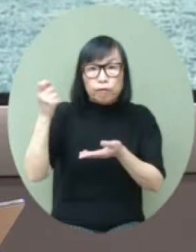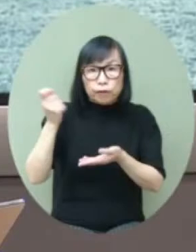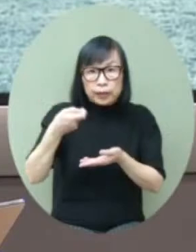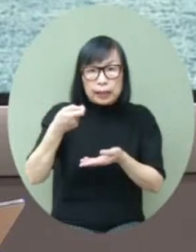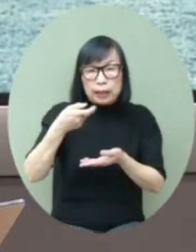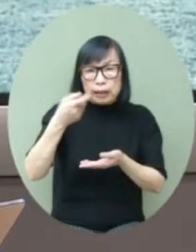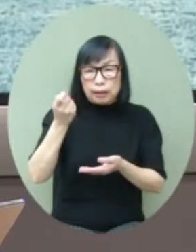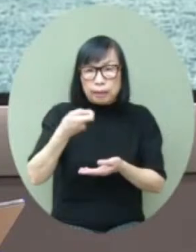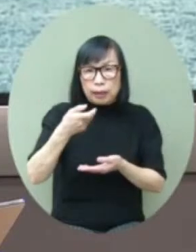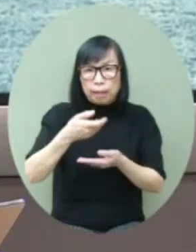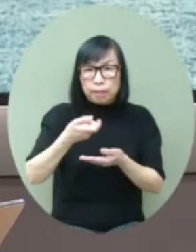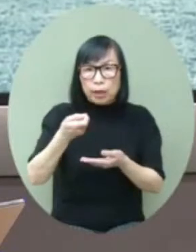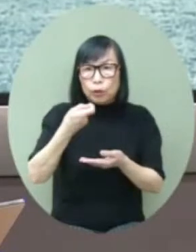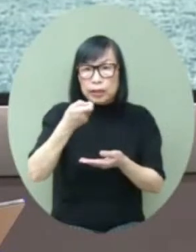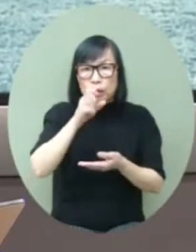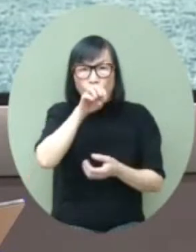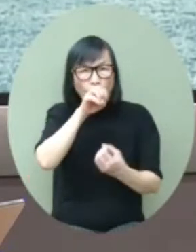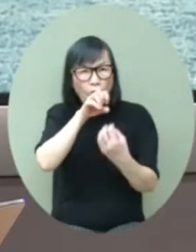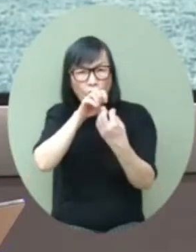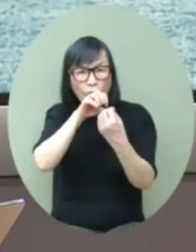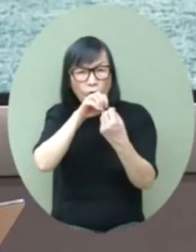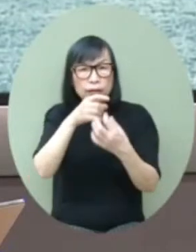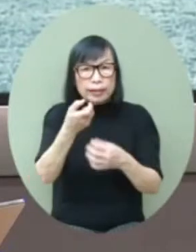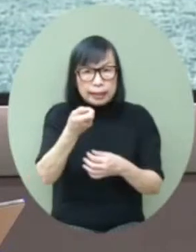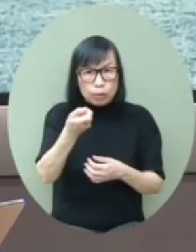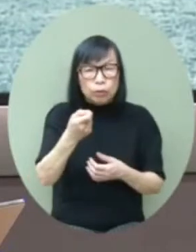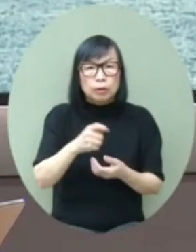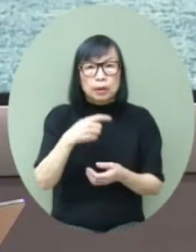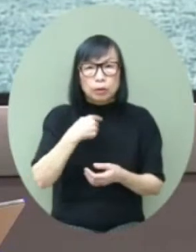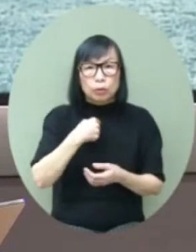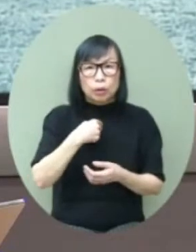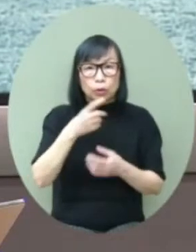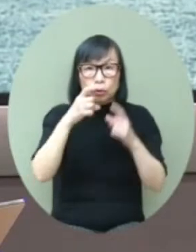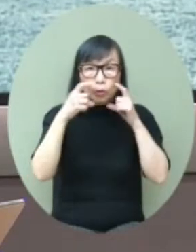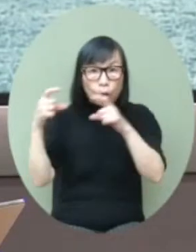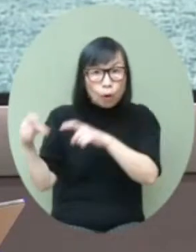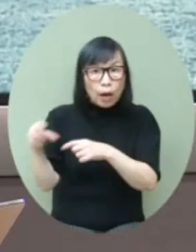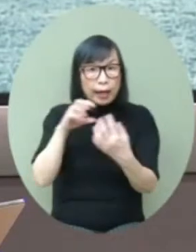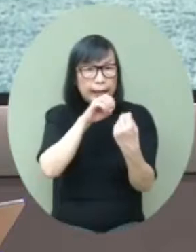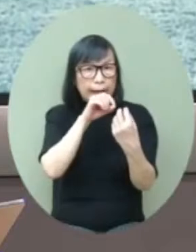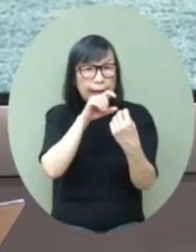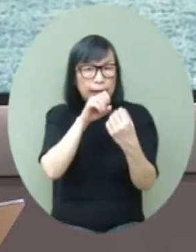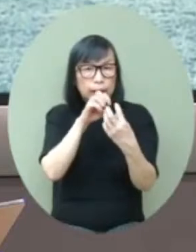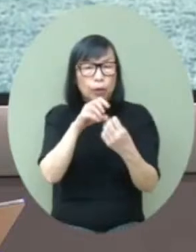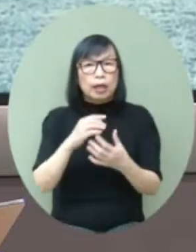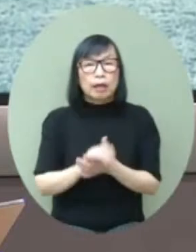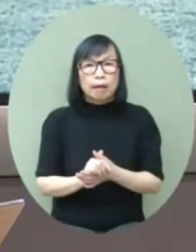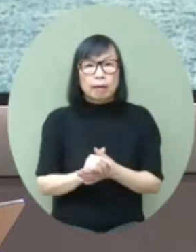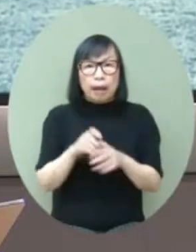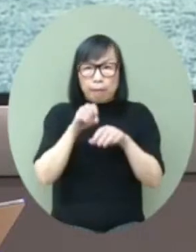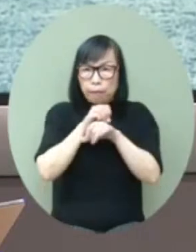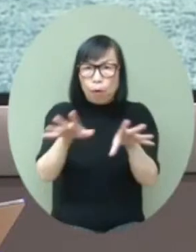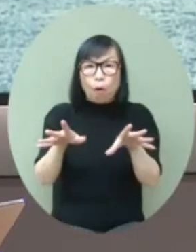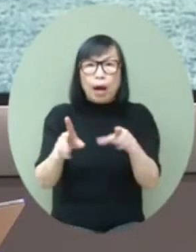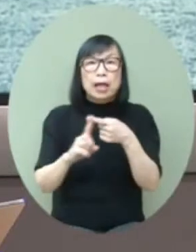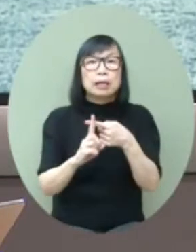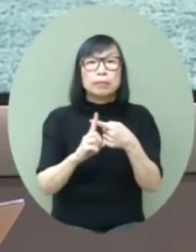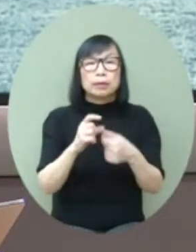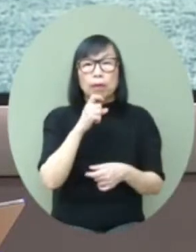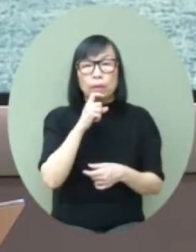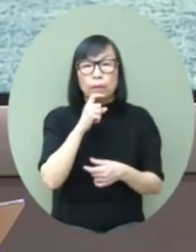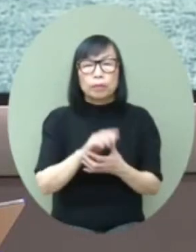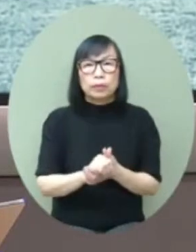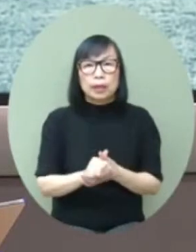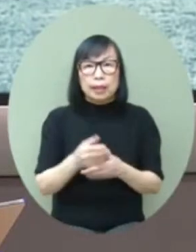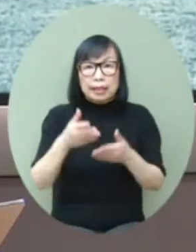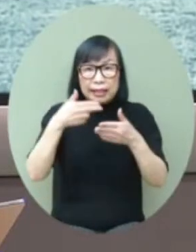have to take off your masks. So in the course of a meal, please do not engage in any conversation, because this